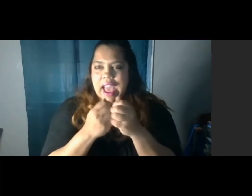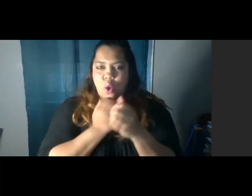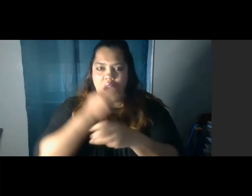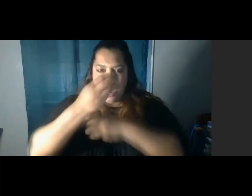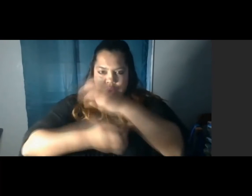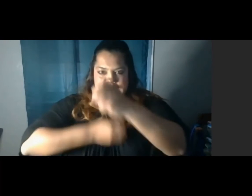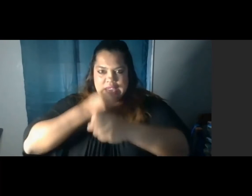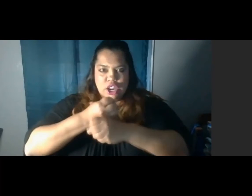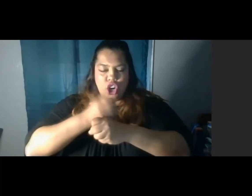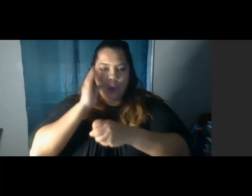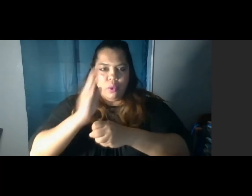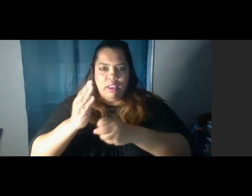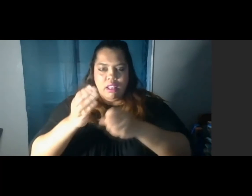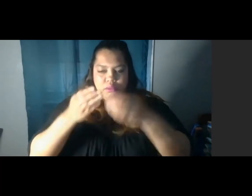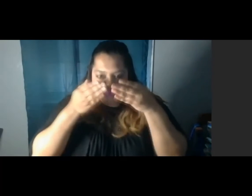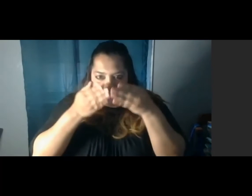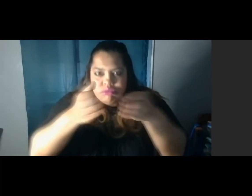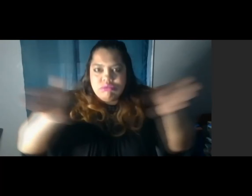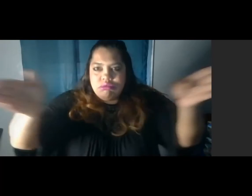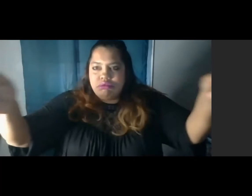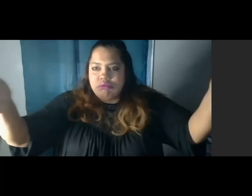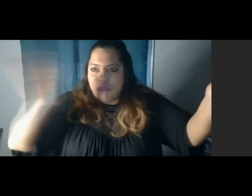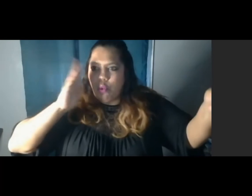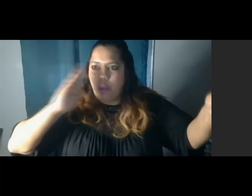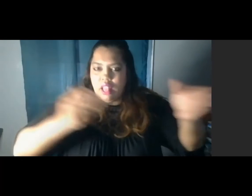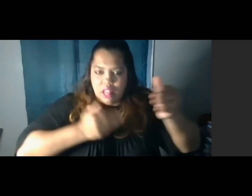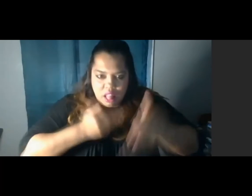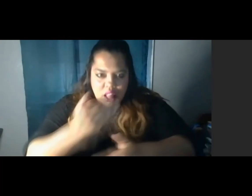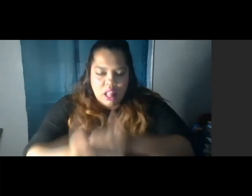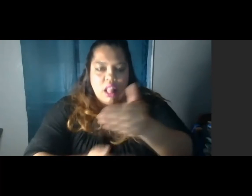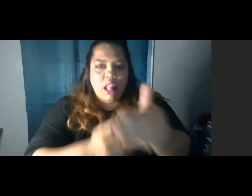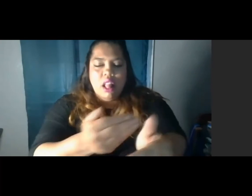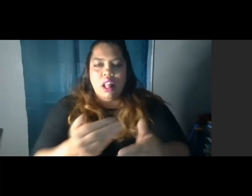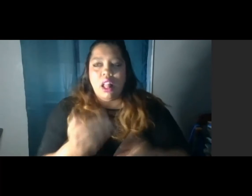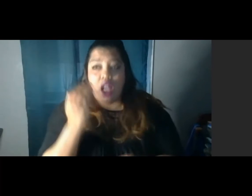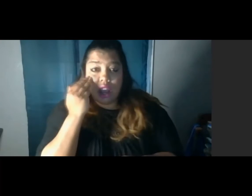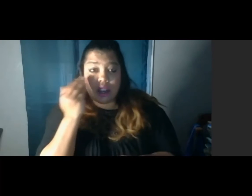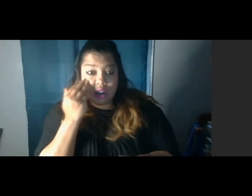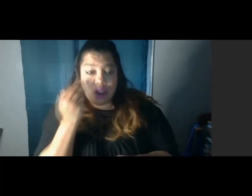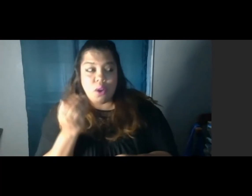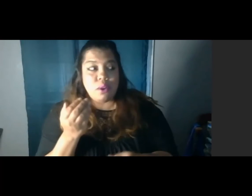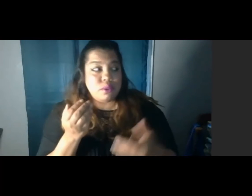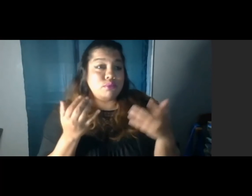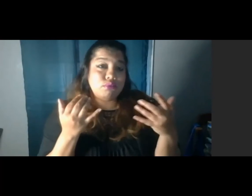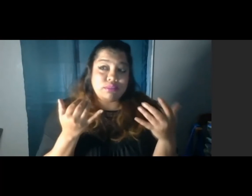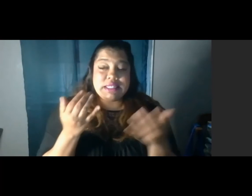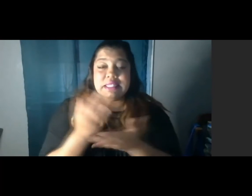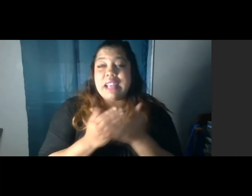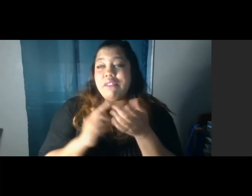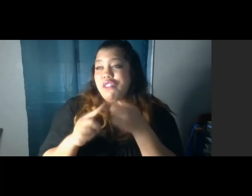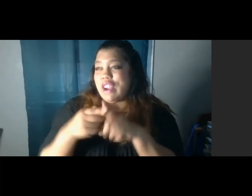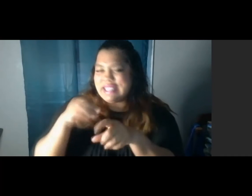by. And I know that for my friends who are in the cold, it might not be moving as fast as you